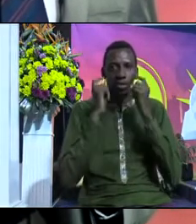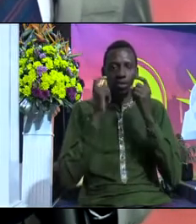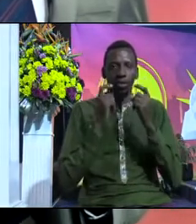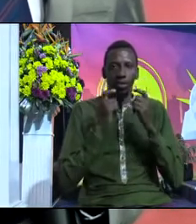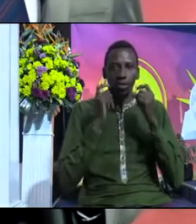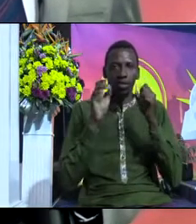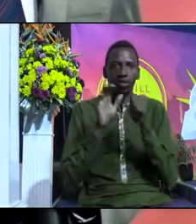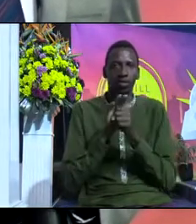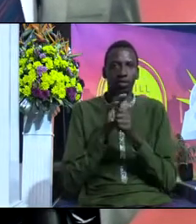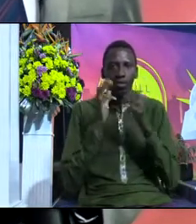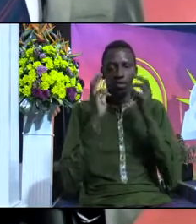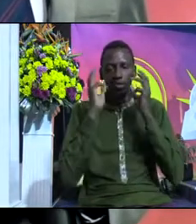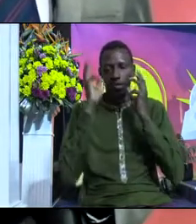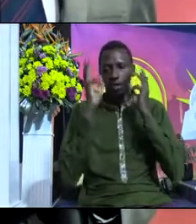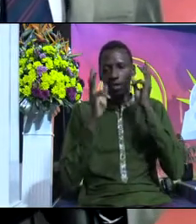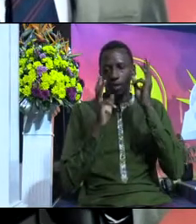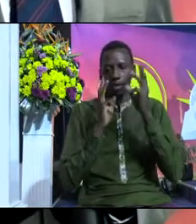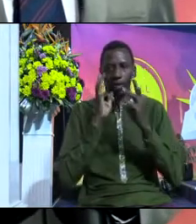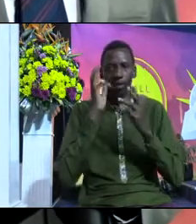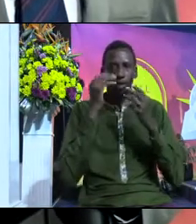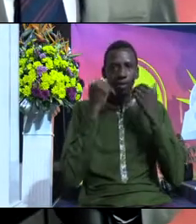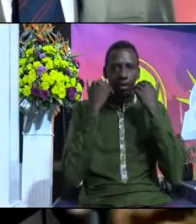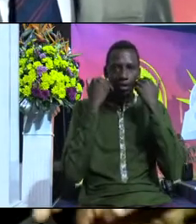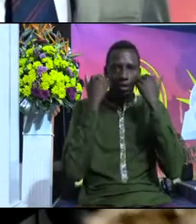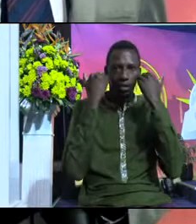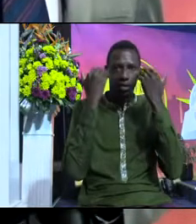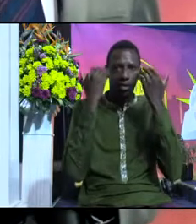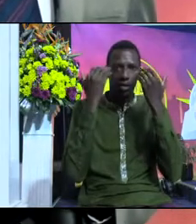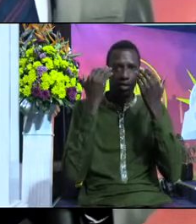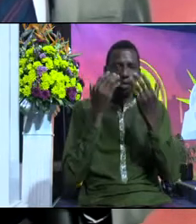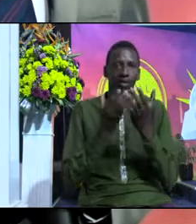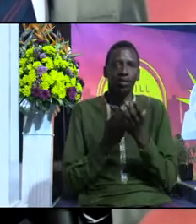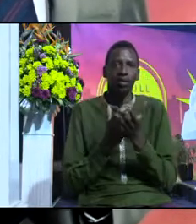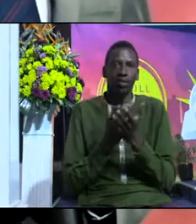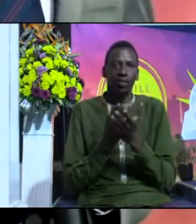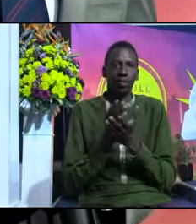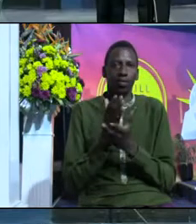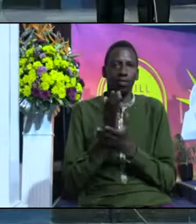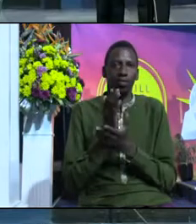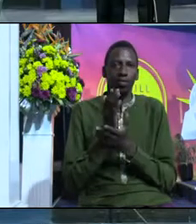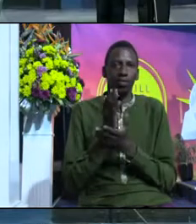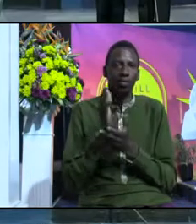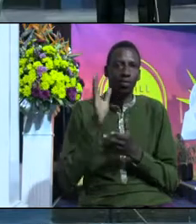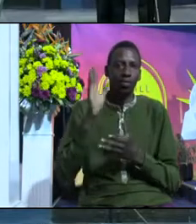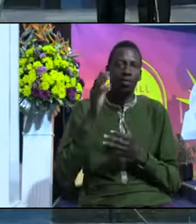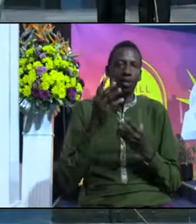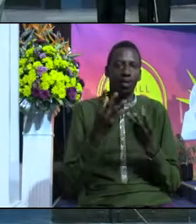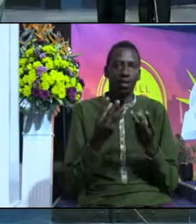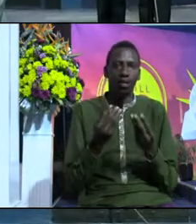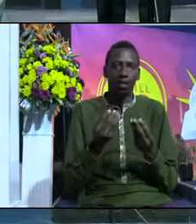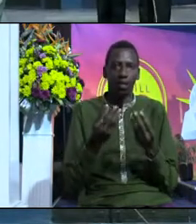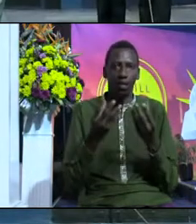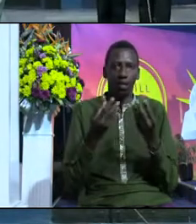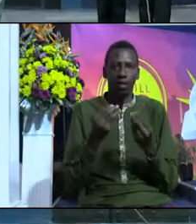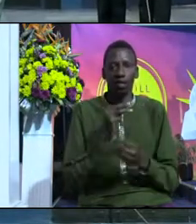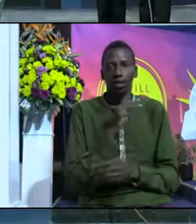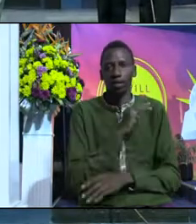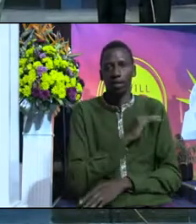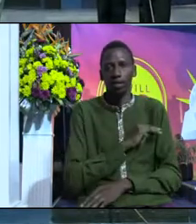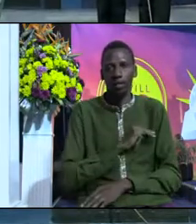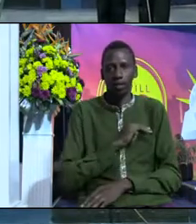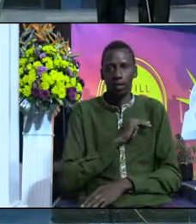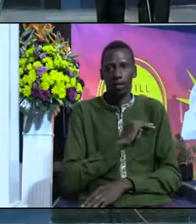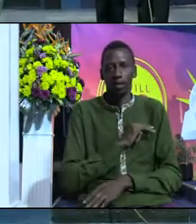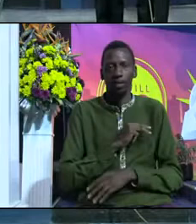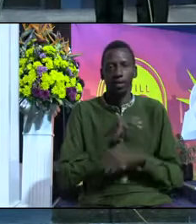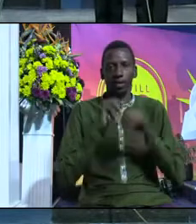no sinful care distress. Through the